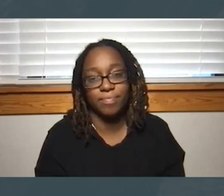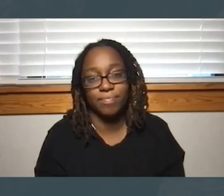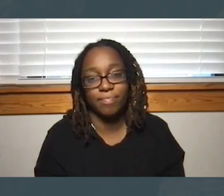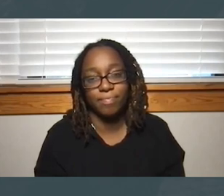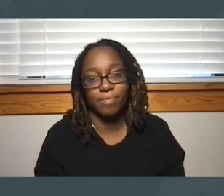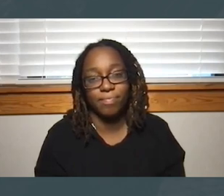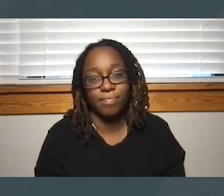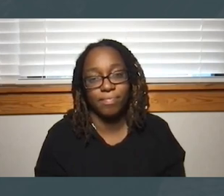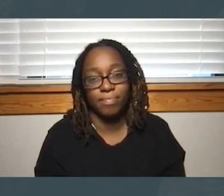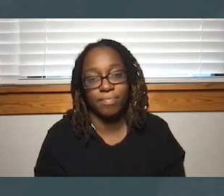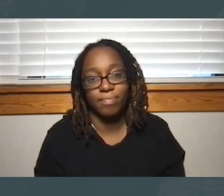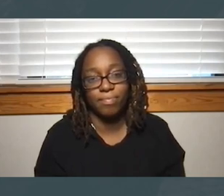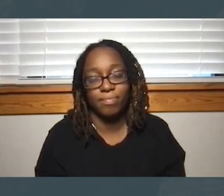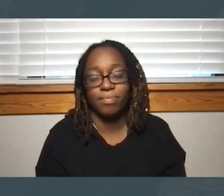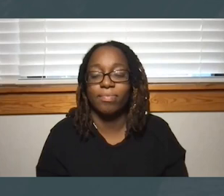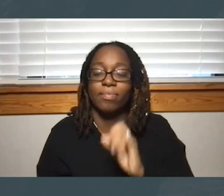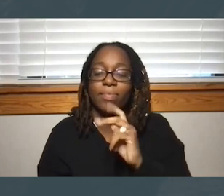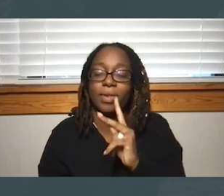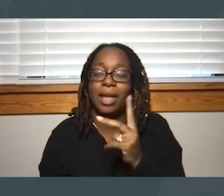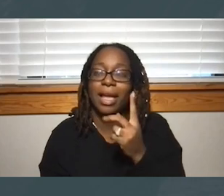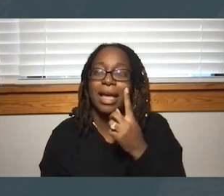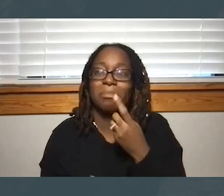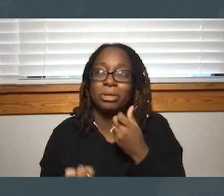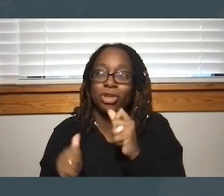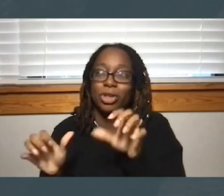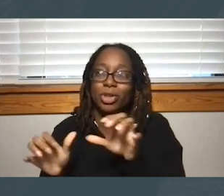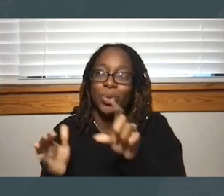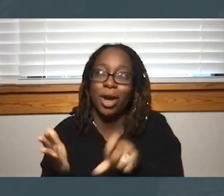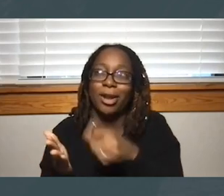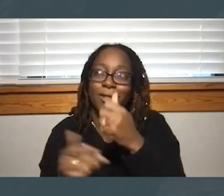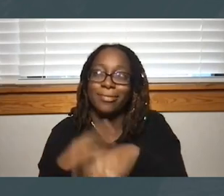So let me do another kind of difference.